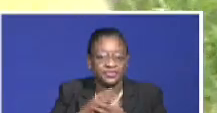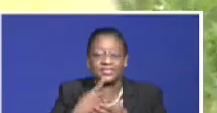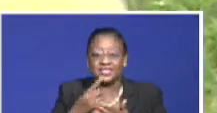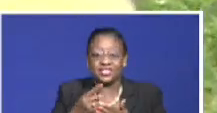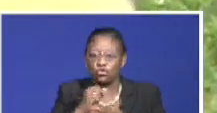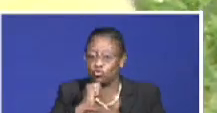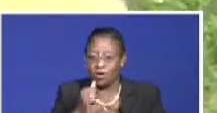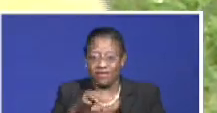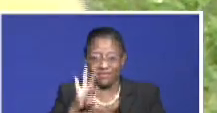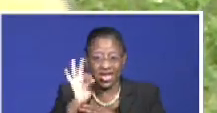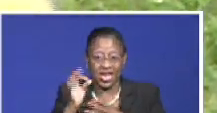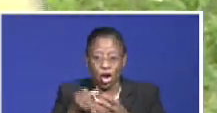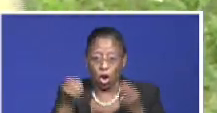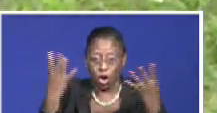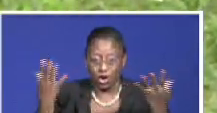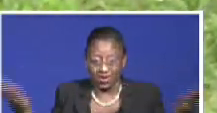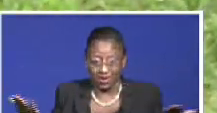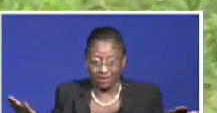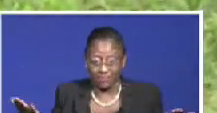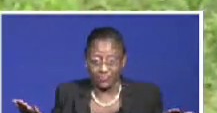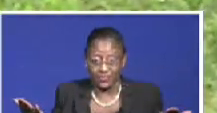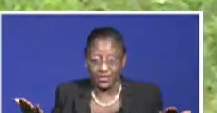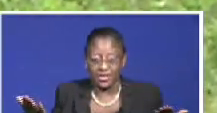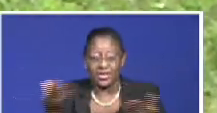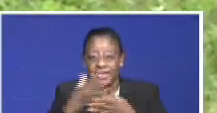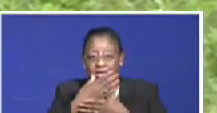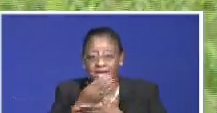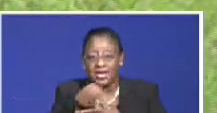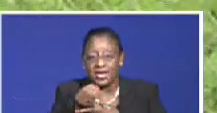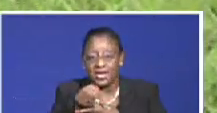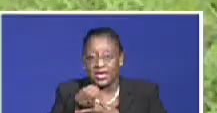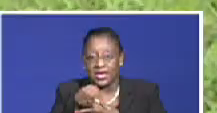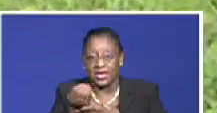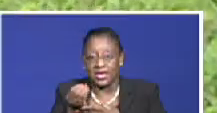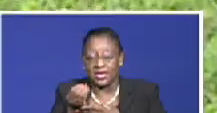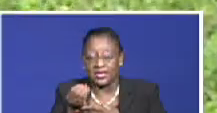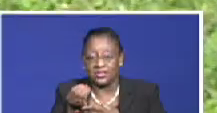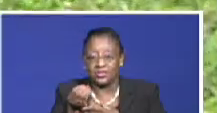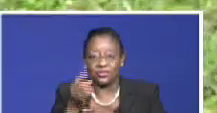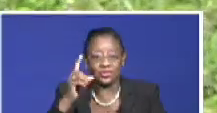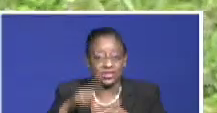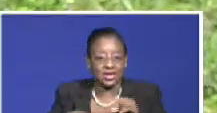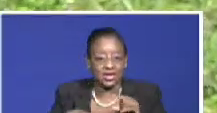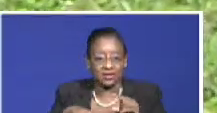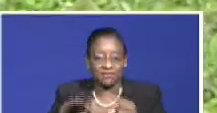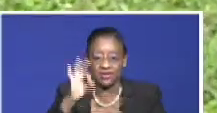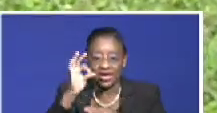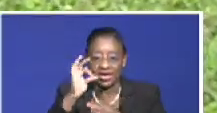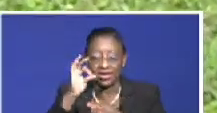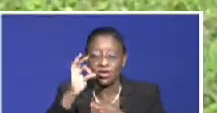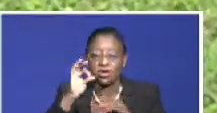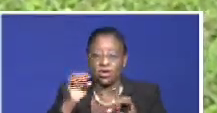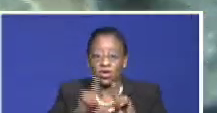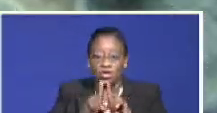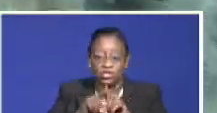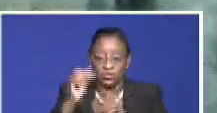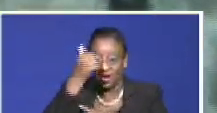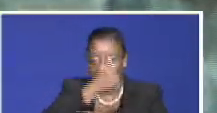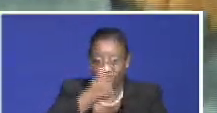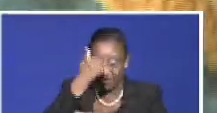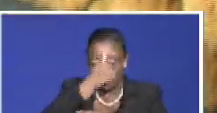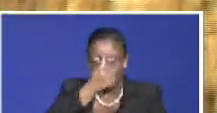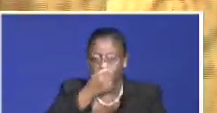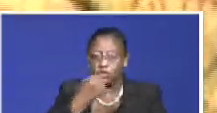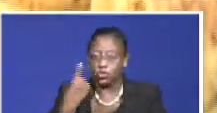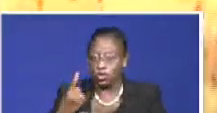here in the Bahamas. It's scarce in the Mediterranean, and it also is very scarce in Tanzania and North Africa. It's very scarce. So once you have it,